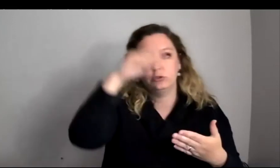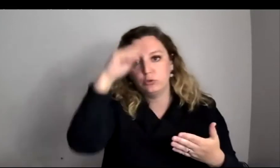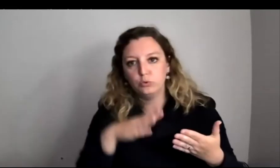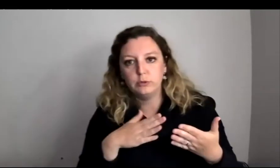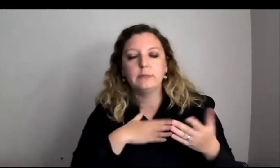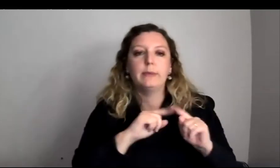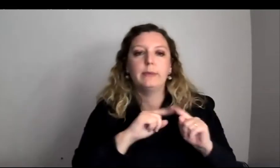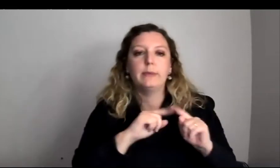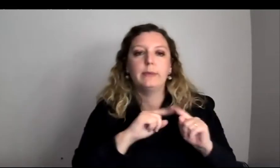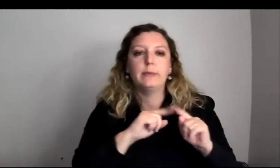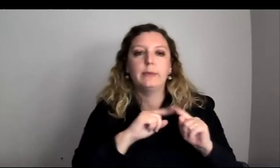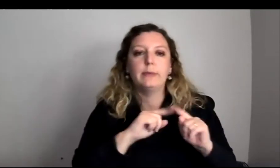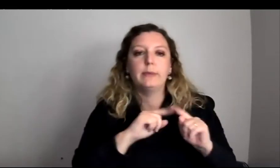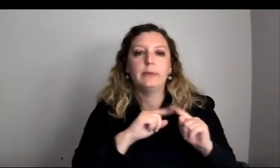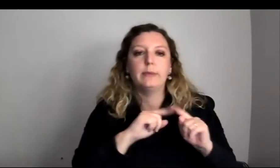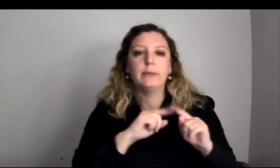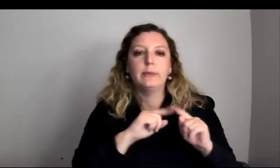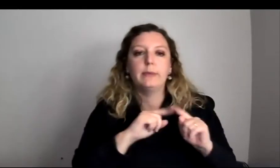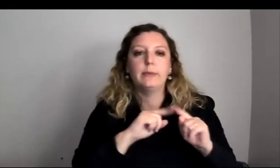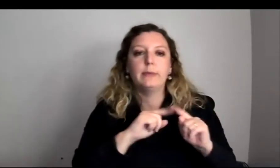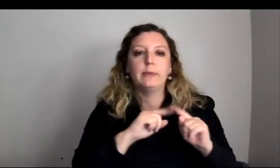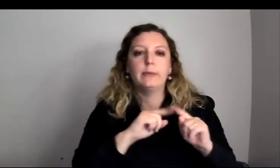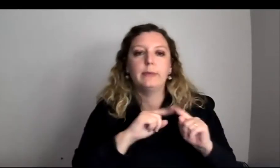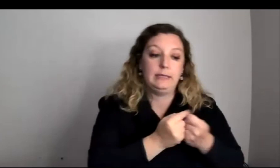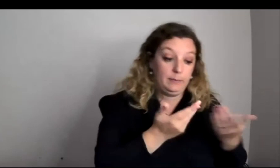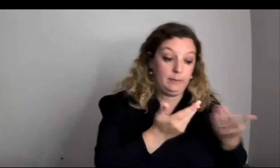both here and abroad.